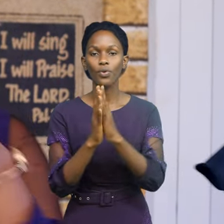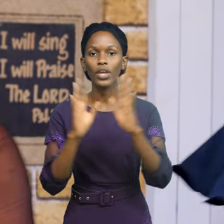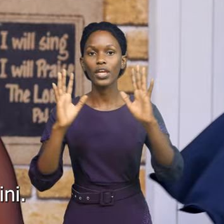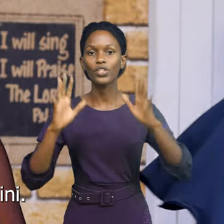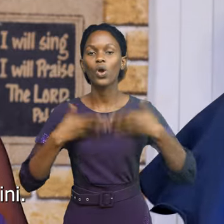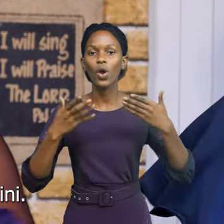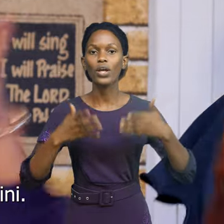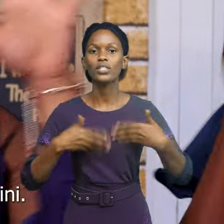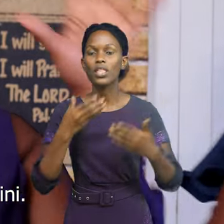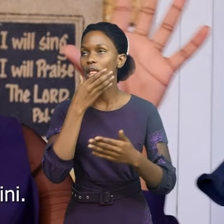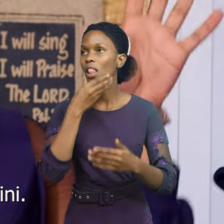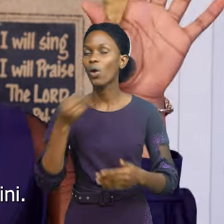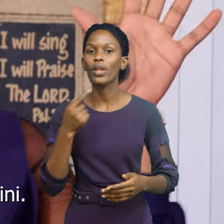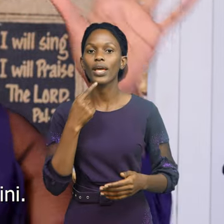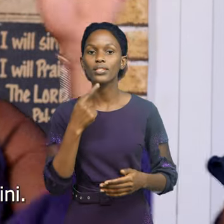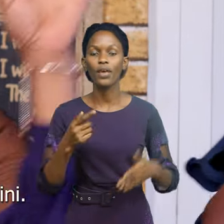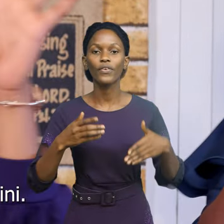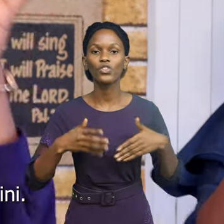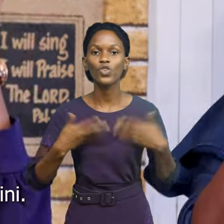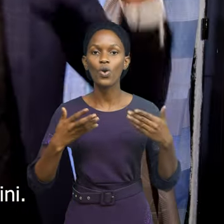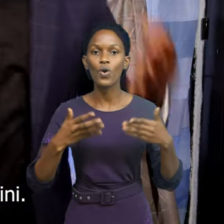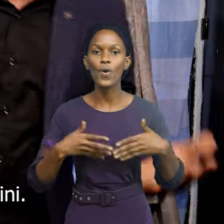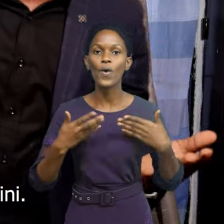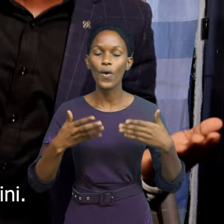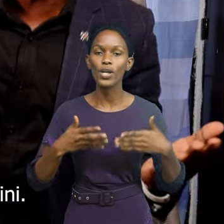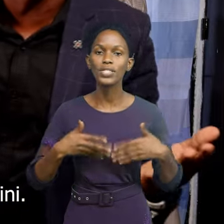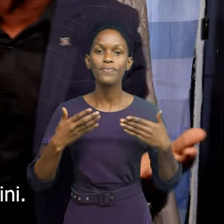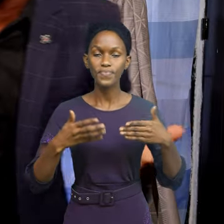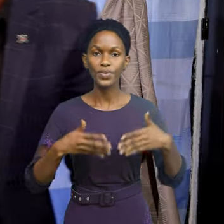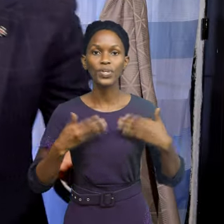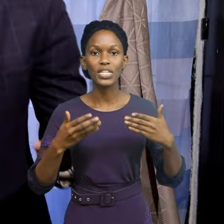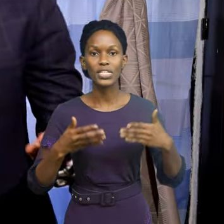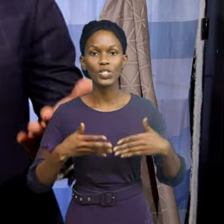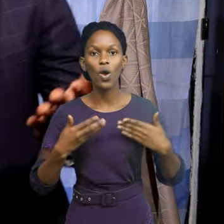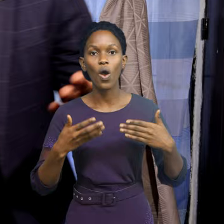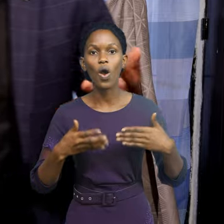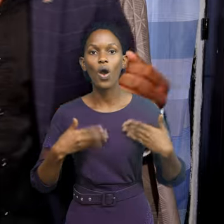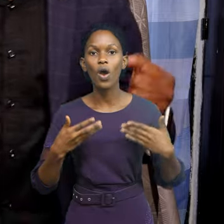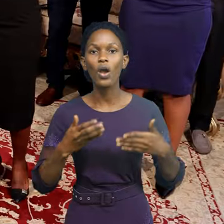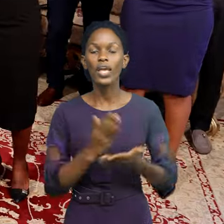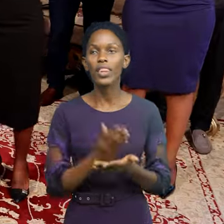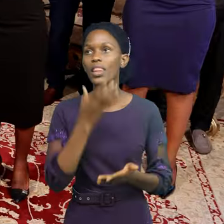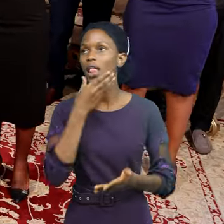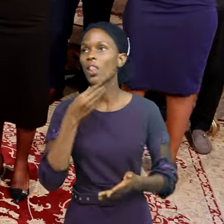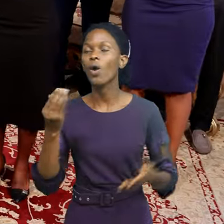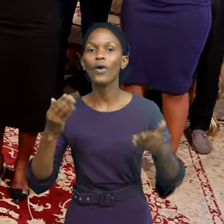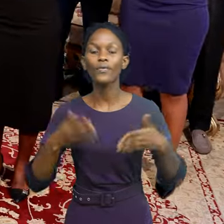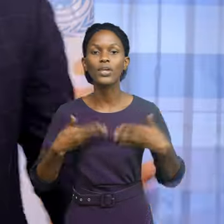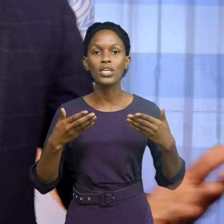everlasting. Rejoice in the Lord, I say rejoice, I say rejoice, in